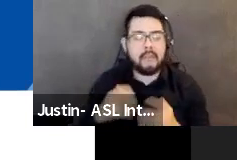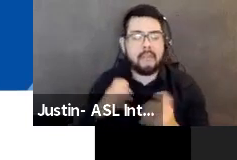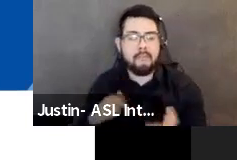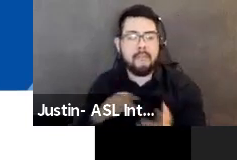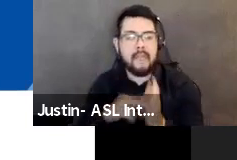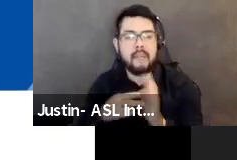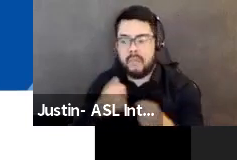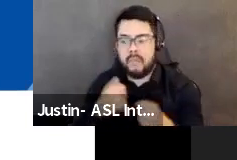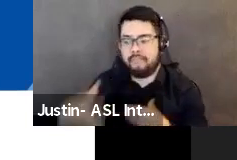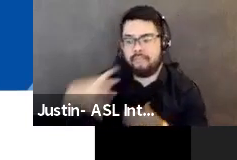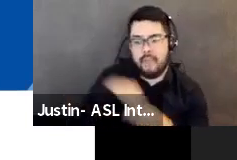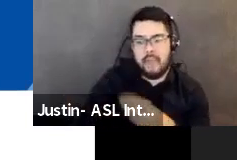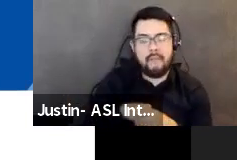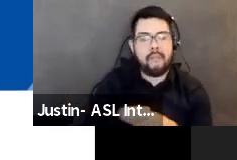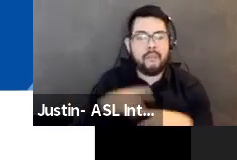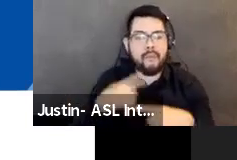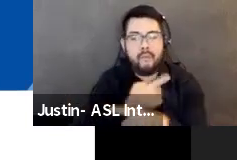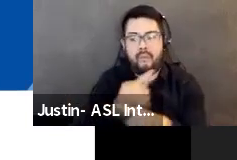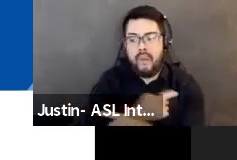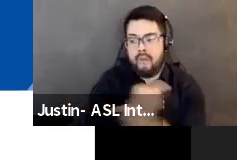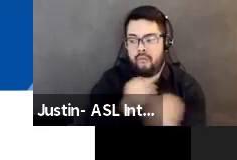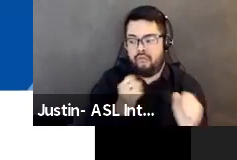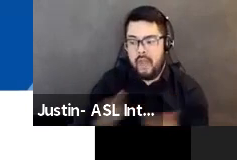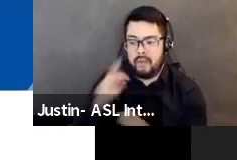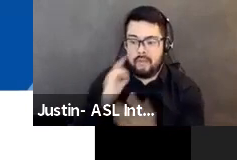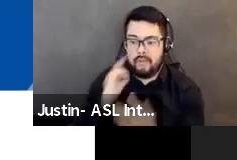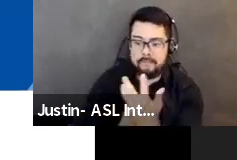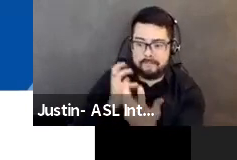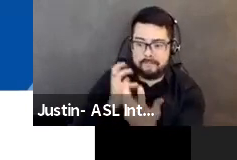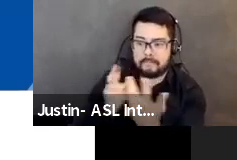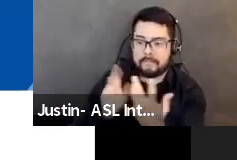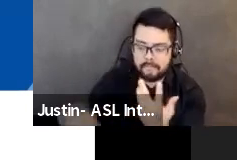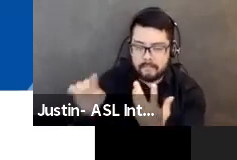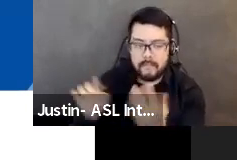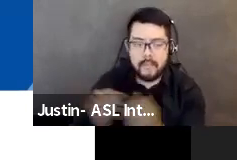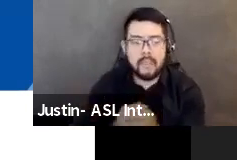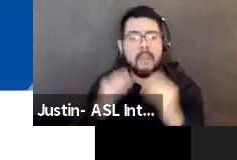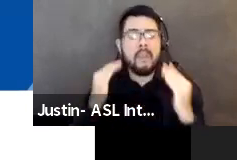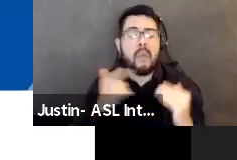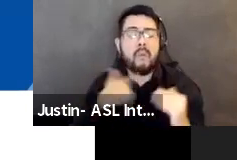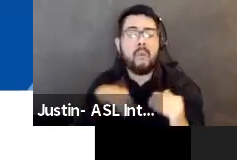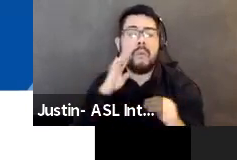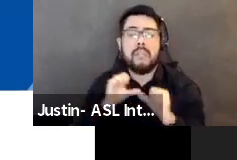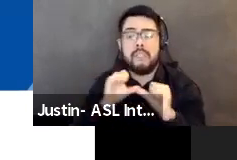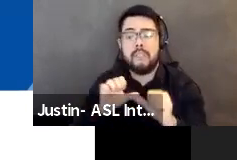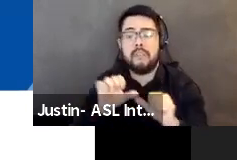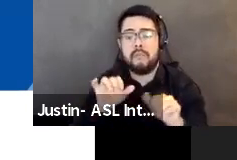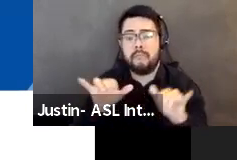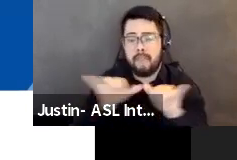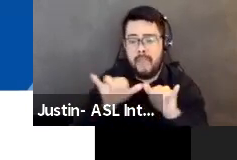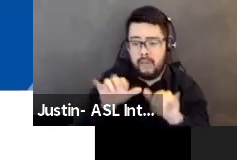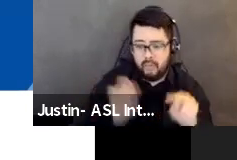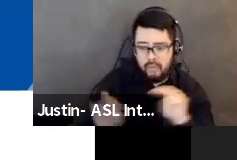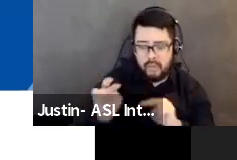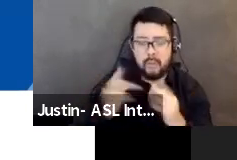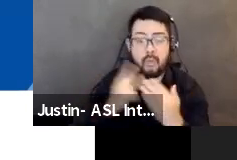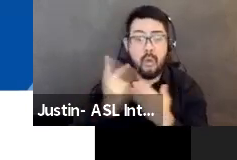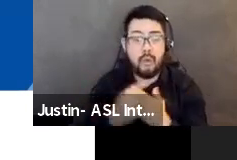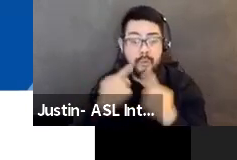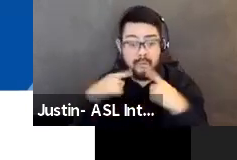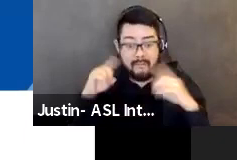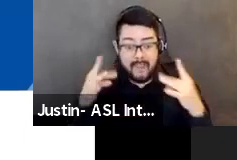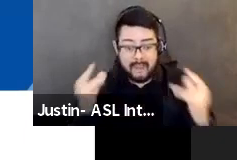appropriate strategies we're going to continue to measure the program effectiveness including with some of the partnerships that i just